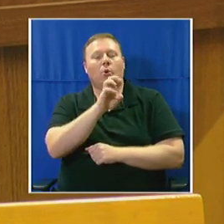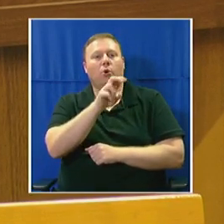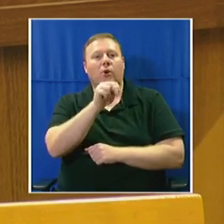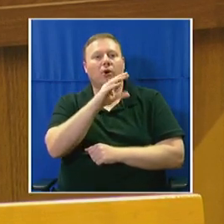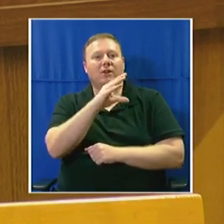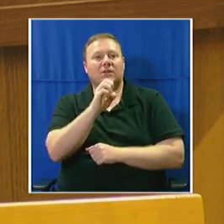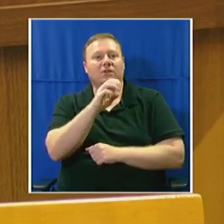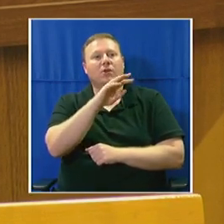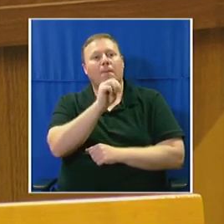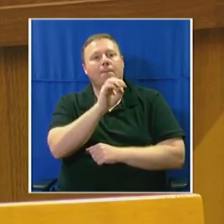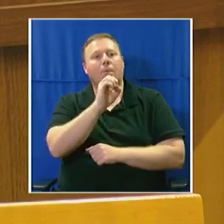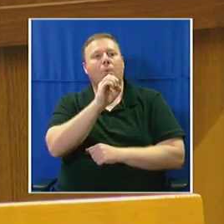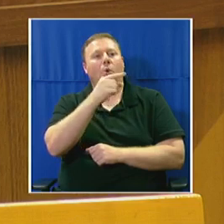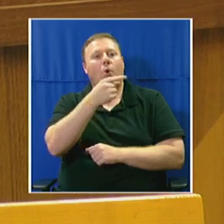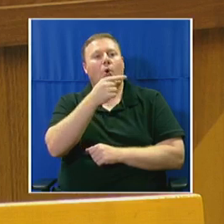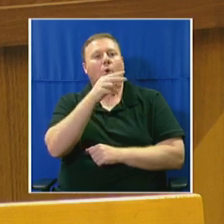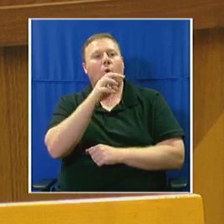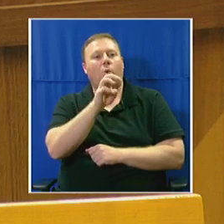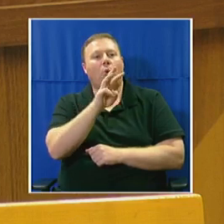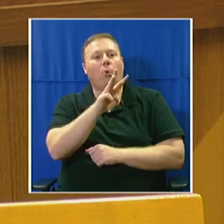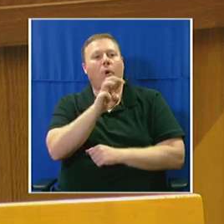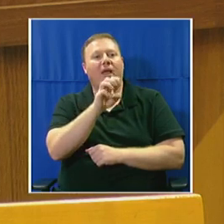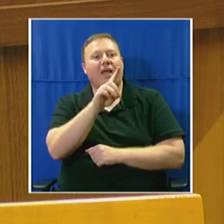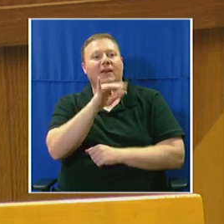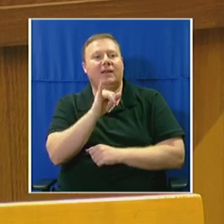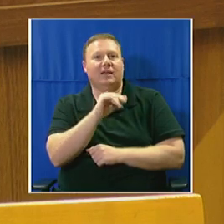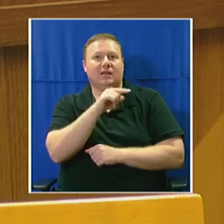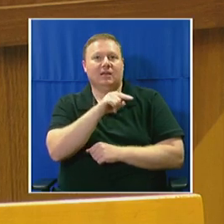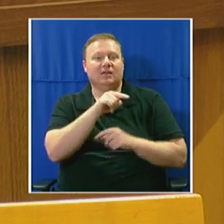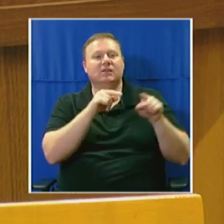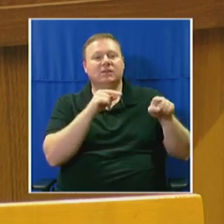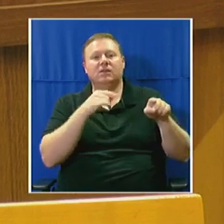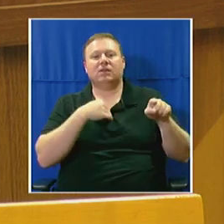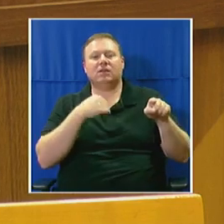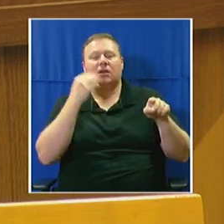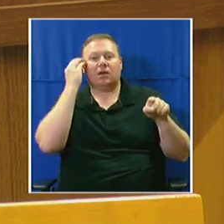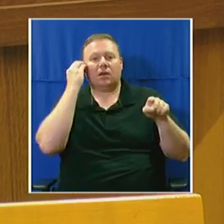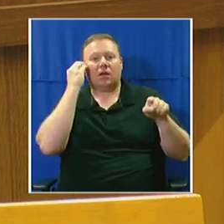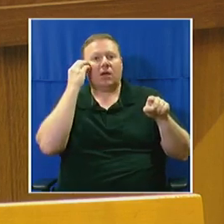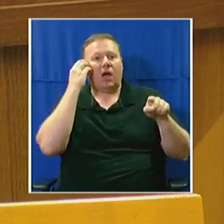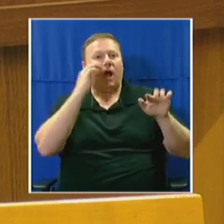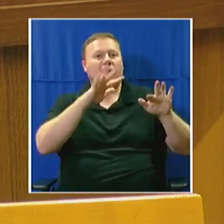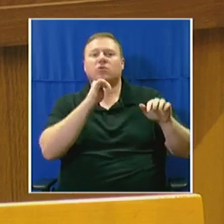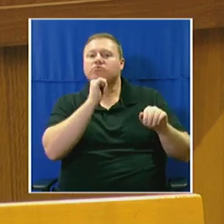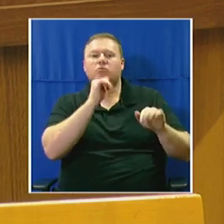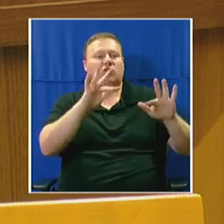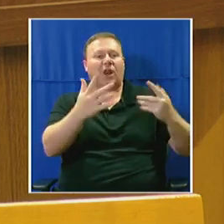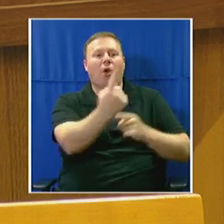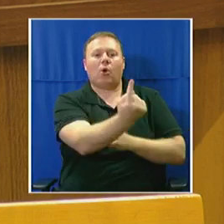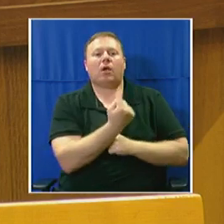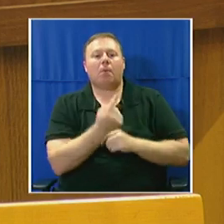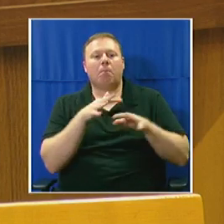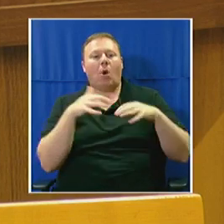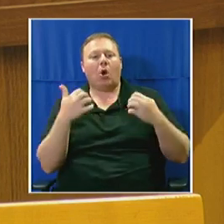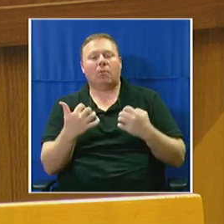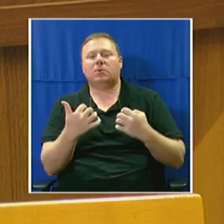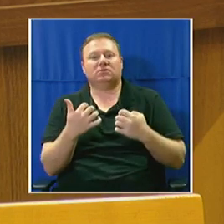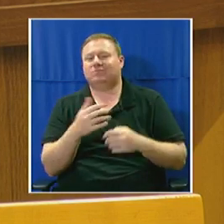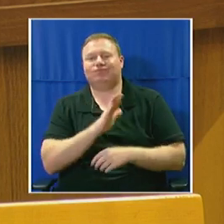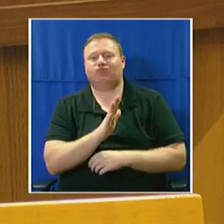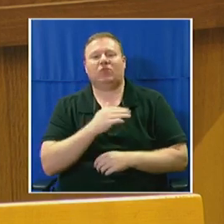thank you Deputy speaker the economic freedom fighters object to the idea of refusing Advocate Lawrence